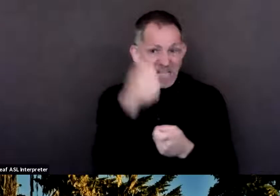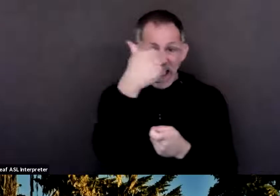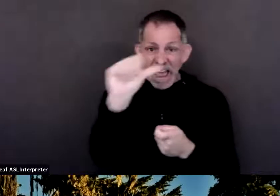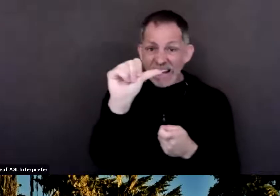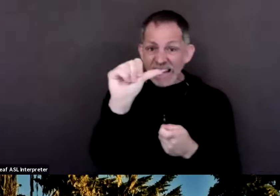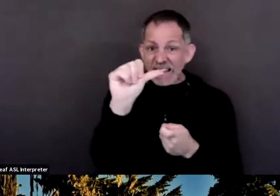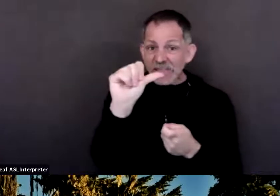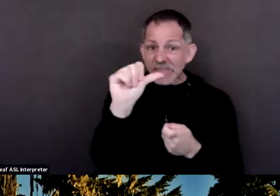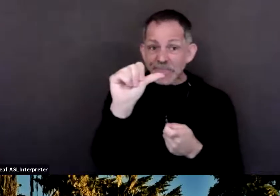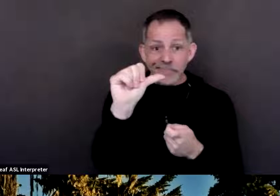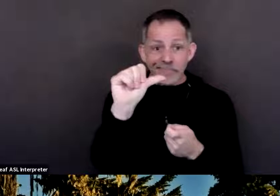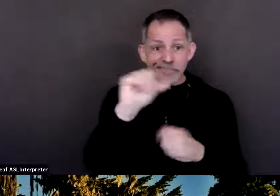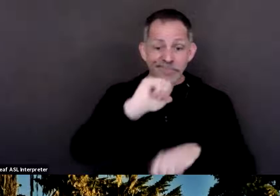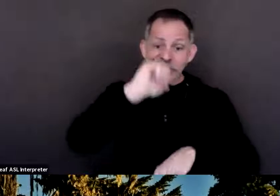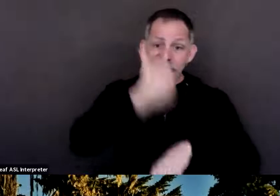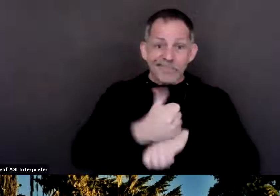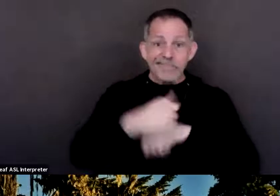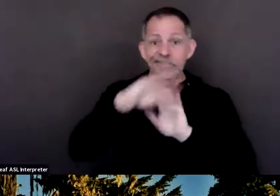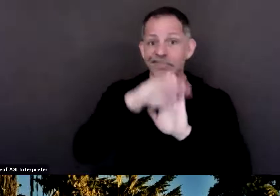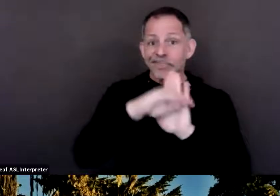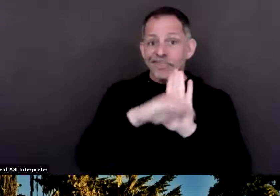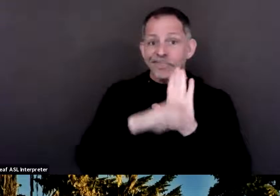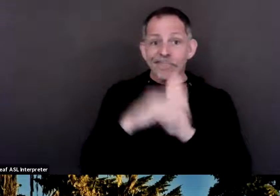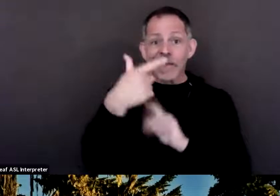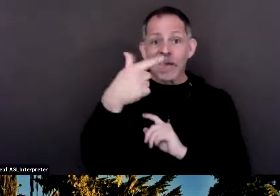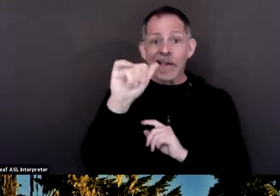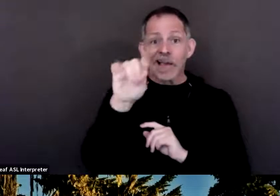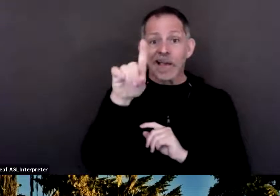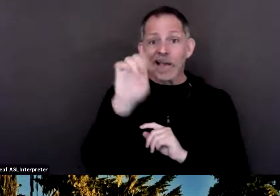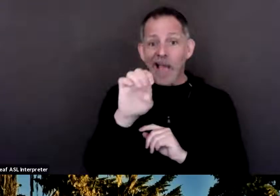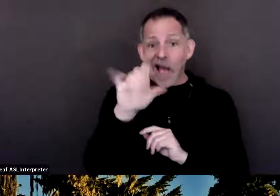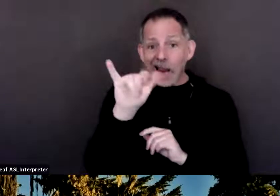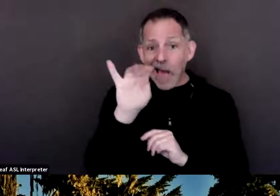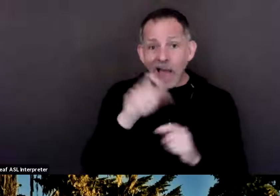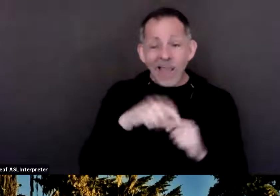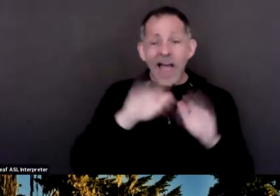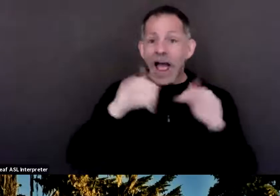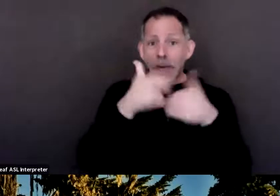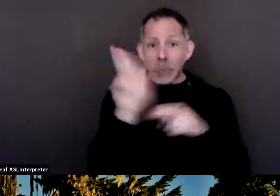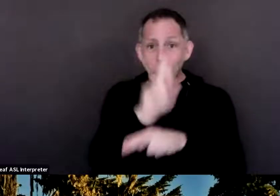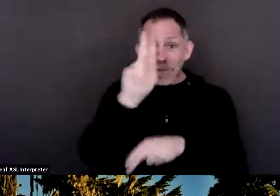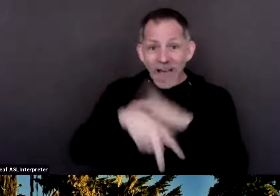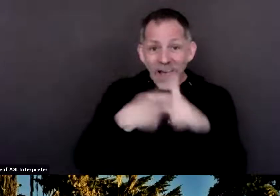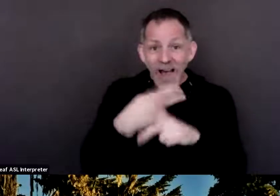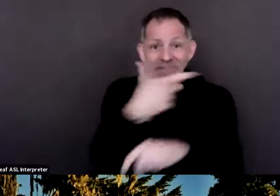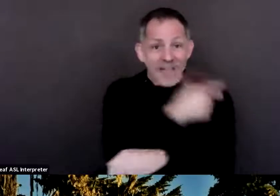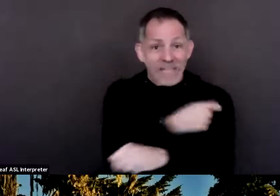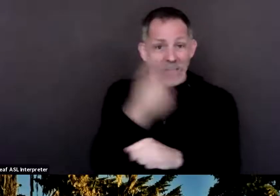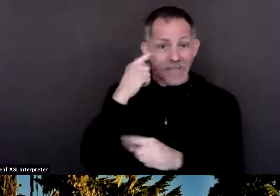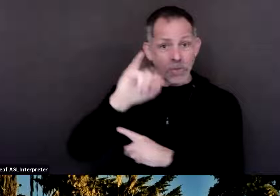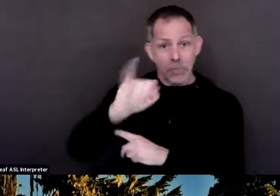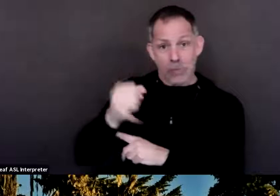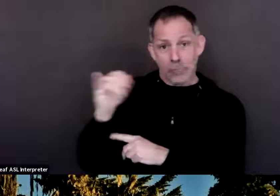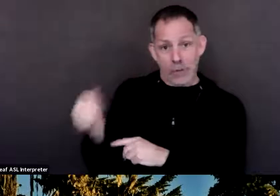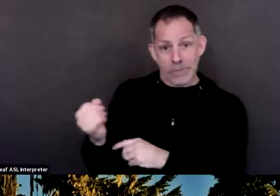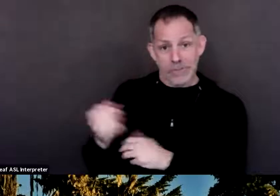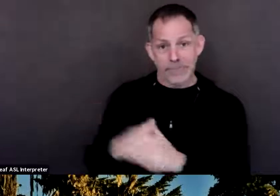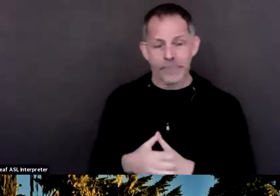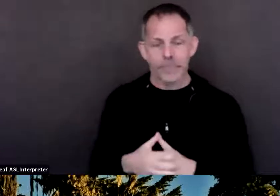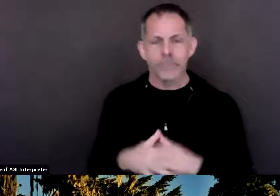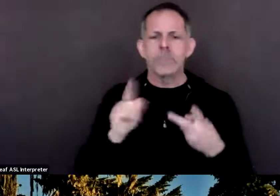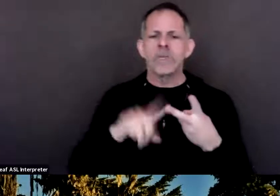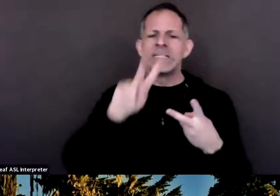make any changes in how we're using this vaccine? And then the second question was, does the committee have any